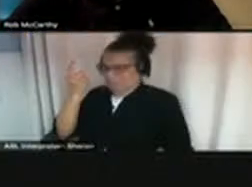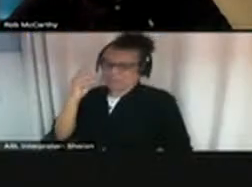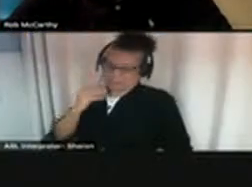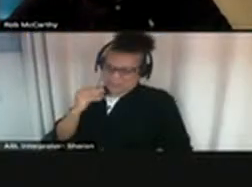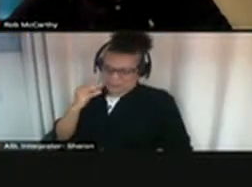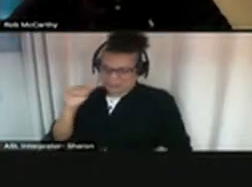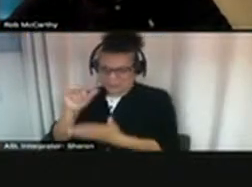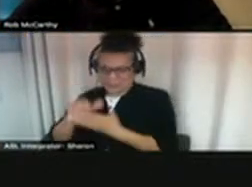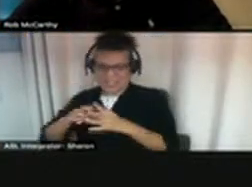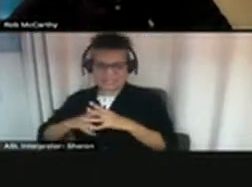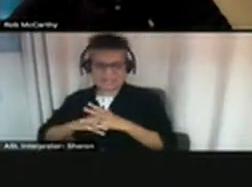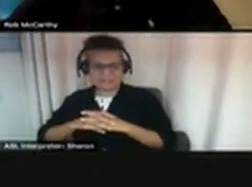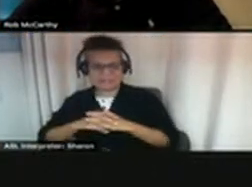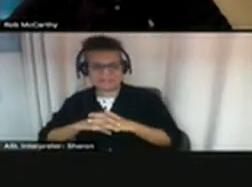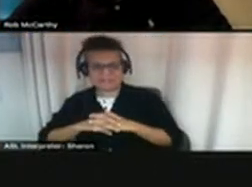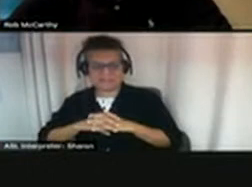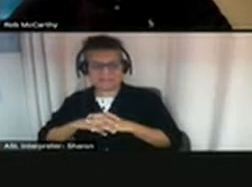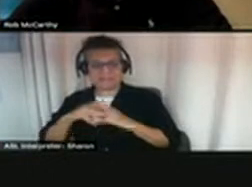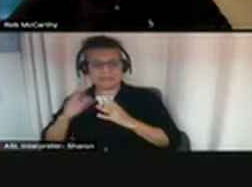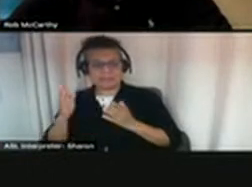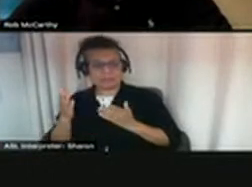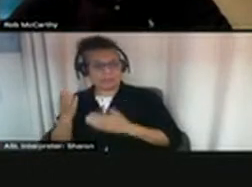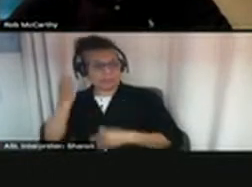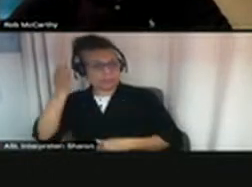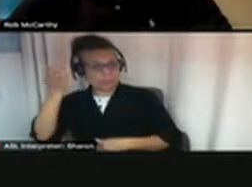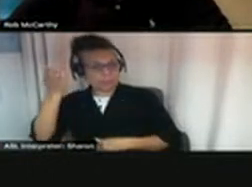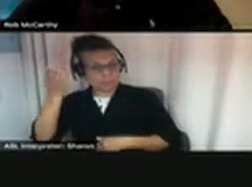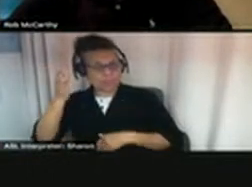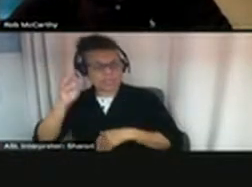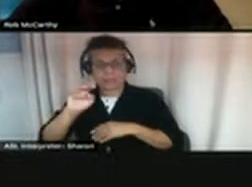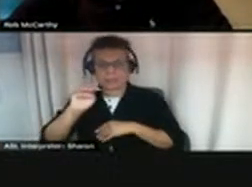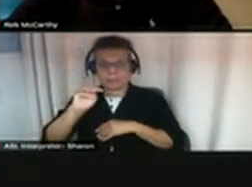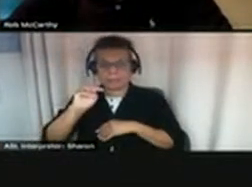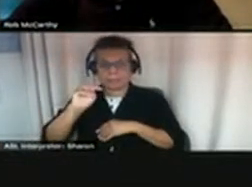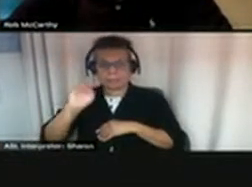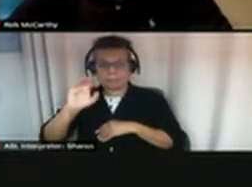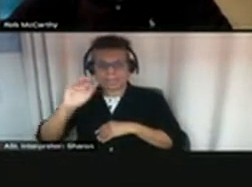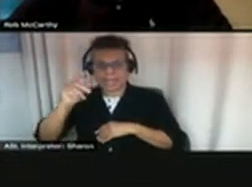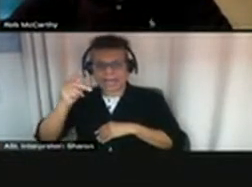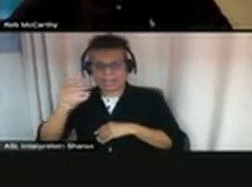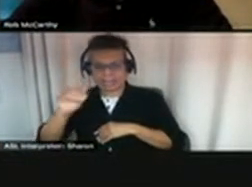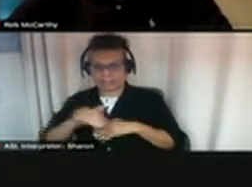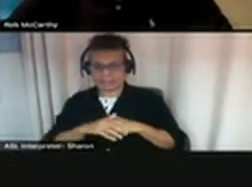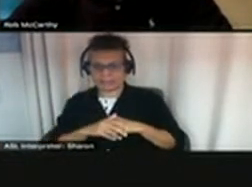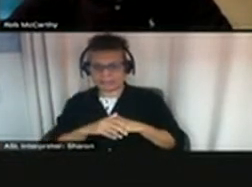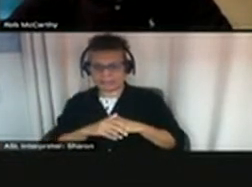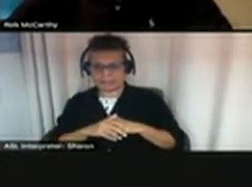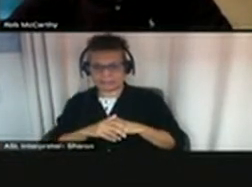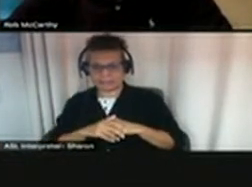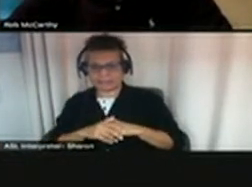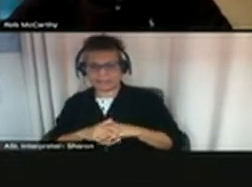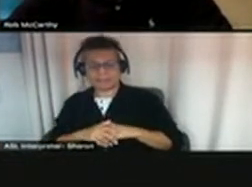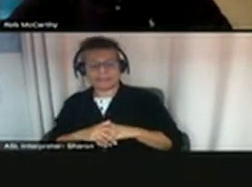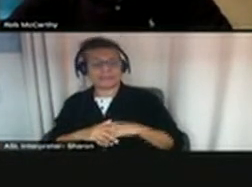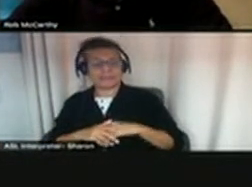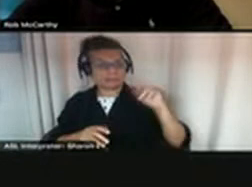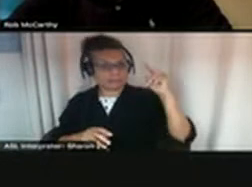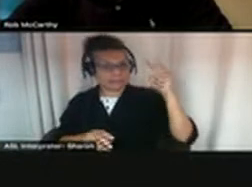Outside. Motion was made by Mr. McCarthy, and it was seconded by Mr.